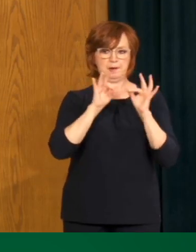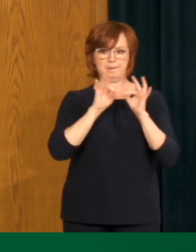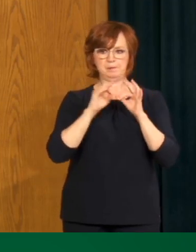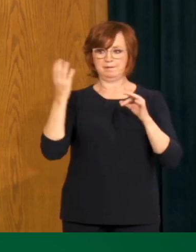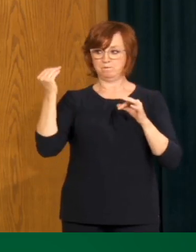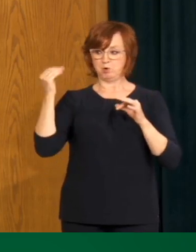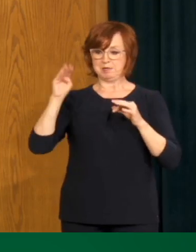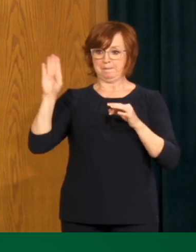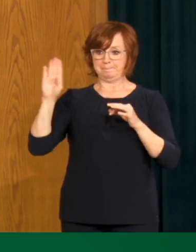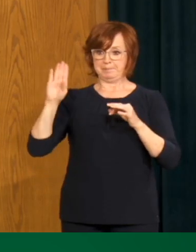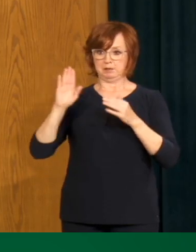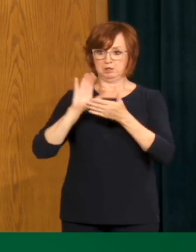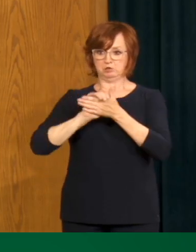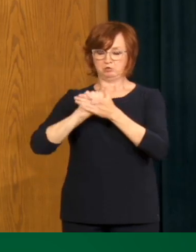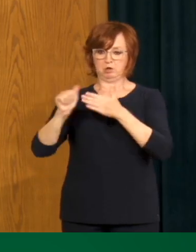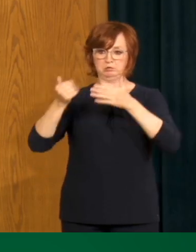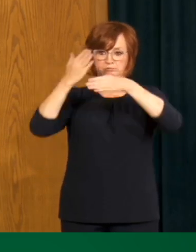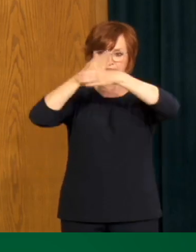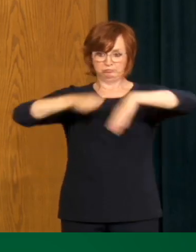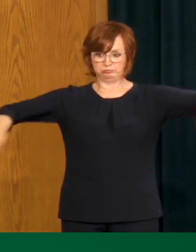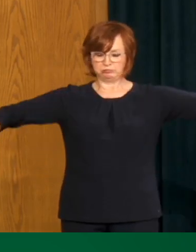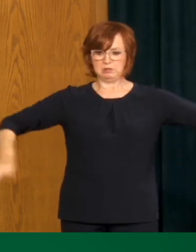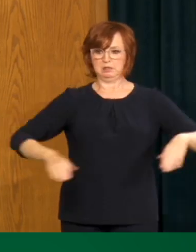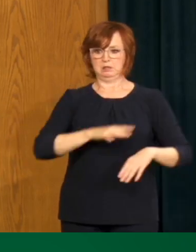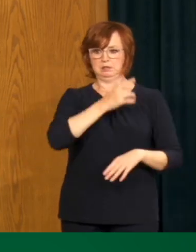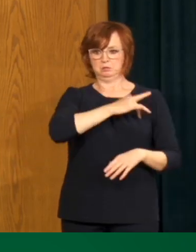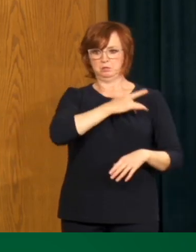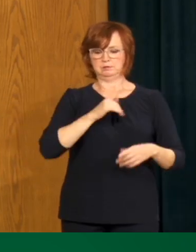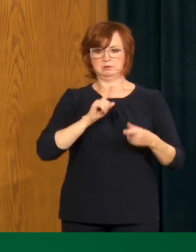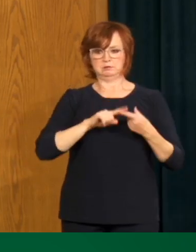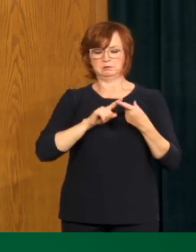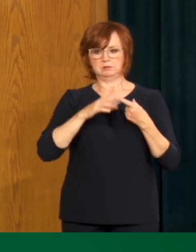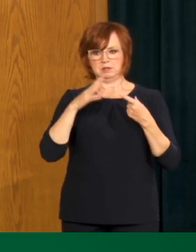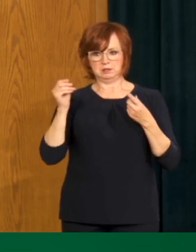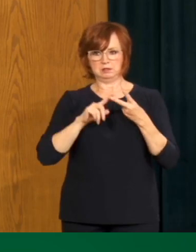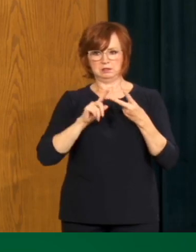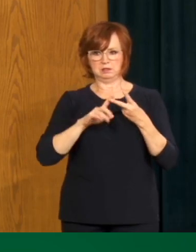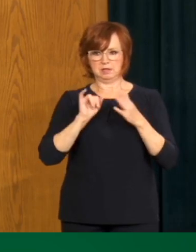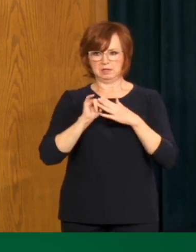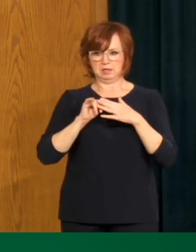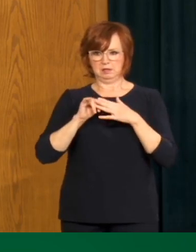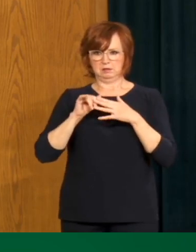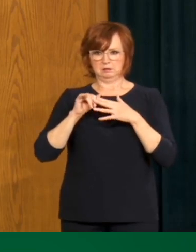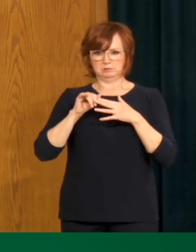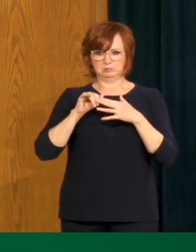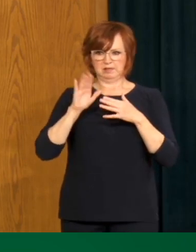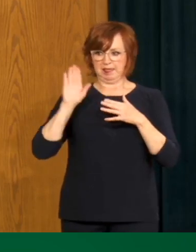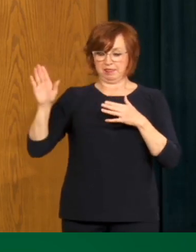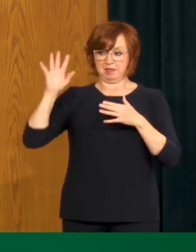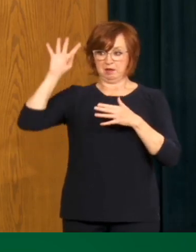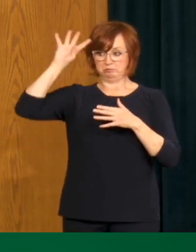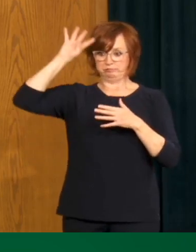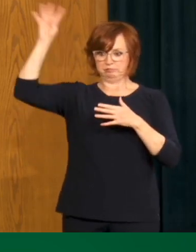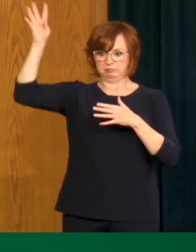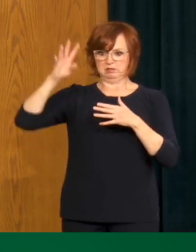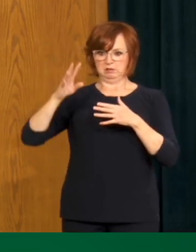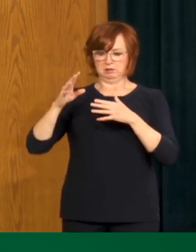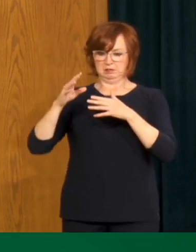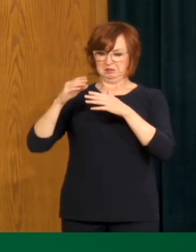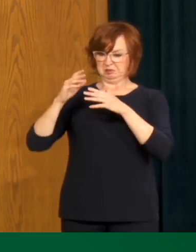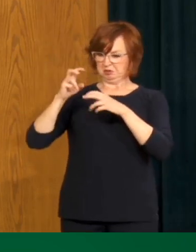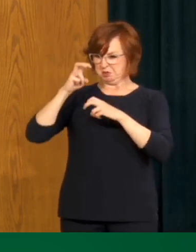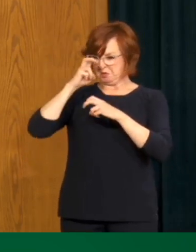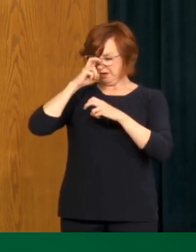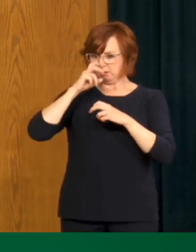you saying that the deal right now is too rigid, or it lacks the flexibility? Most of the points actually aren't